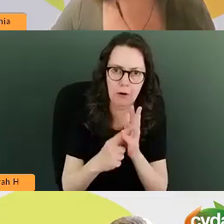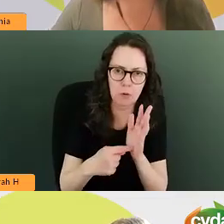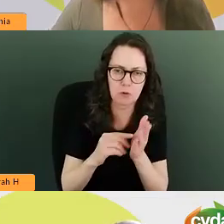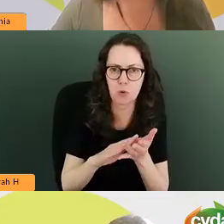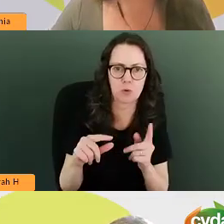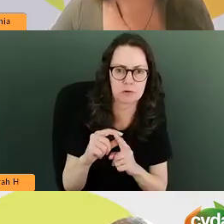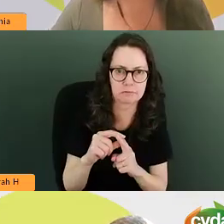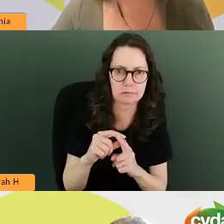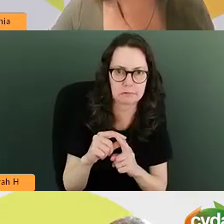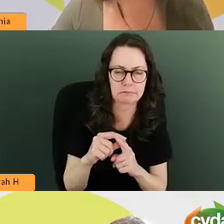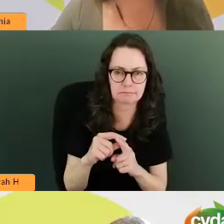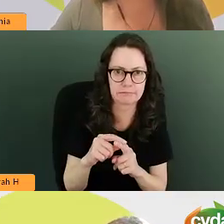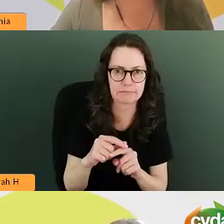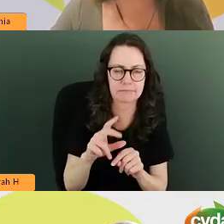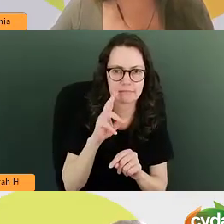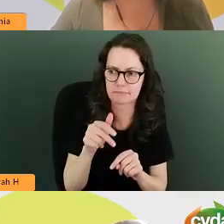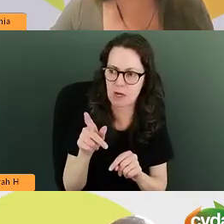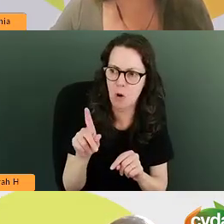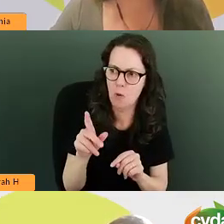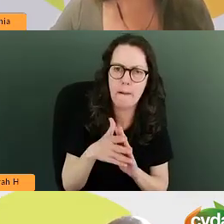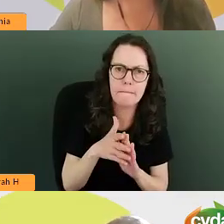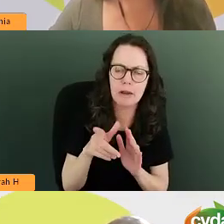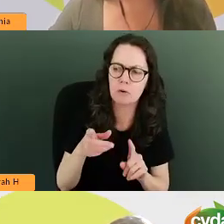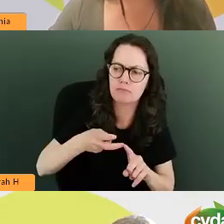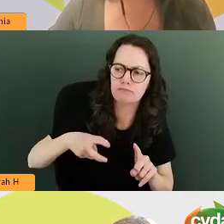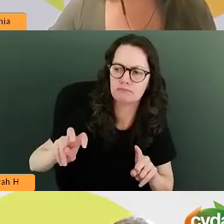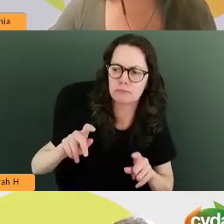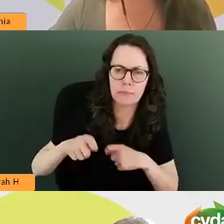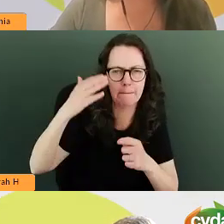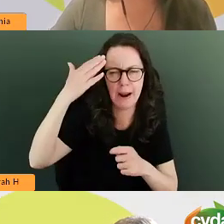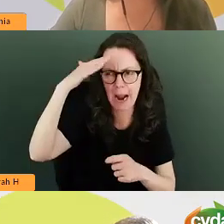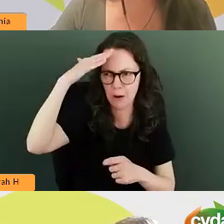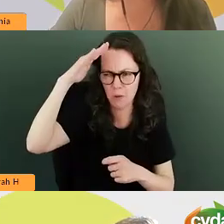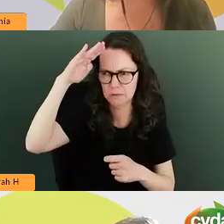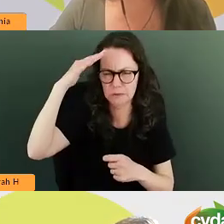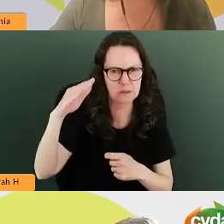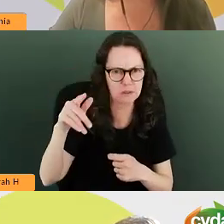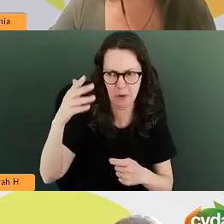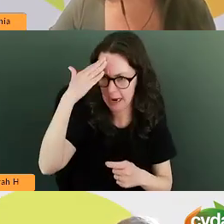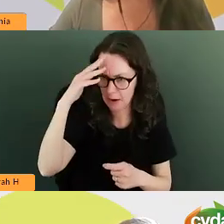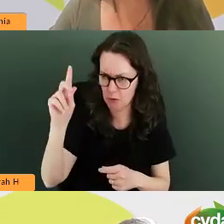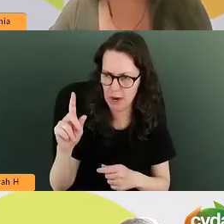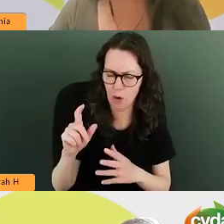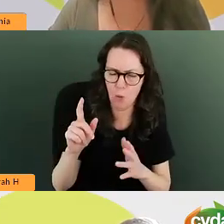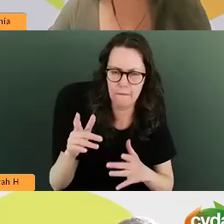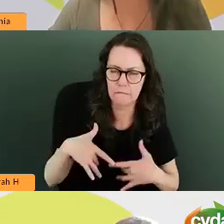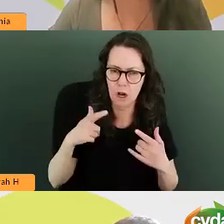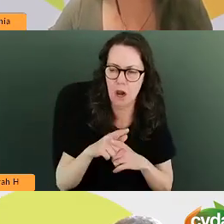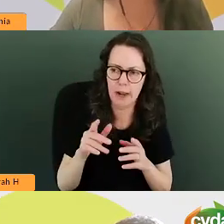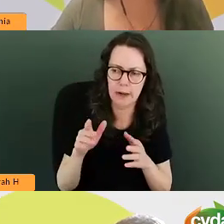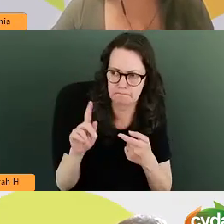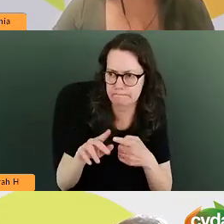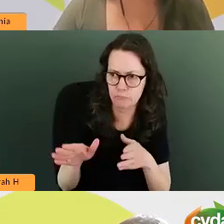about what it meant to transition into adulthood and to think about moving out of